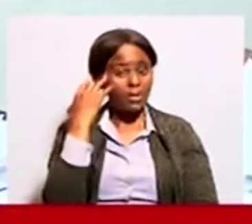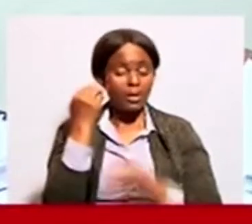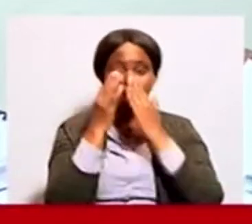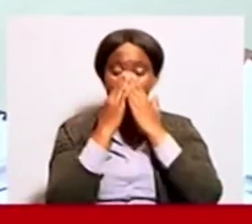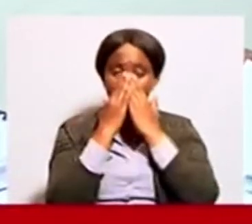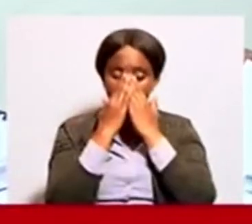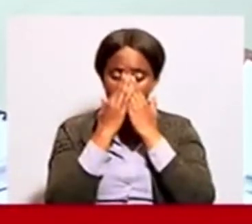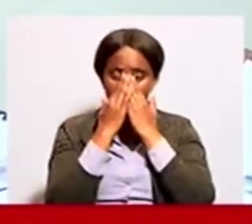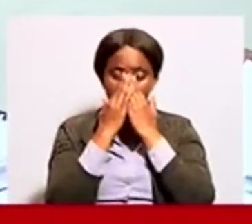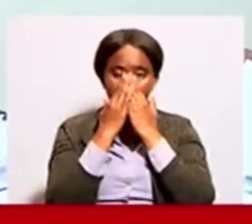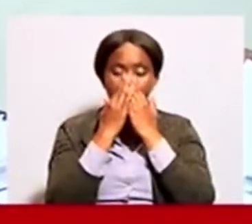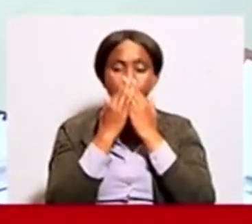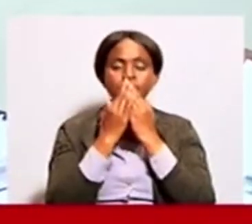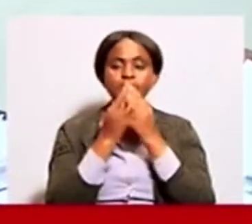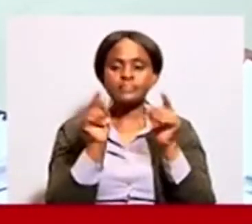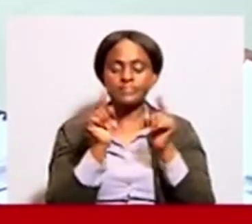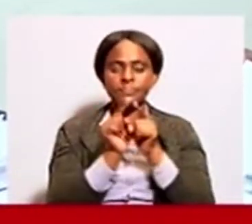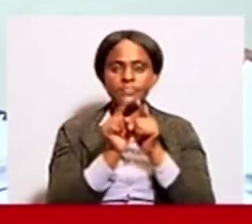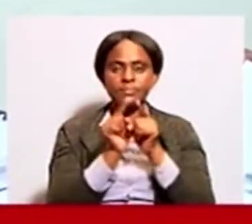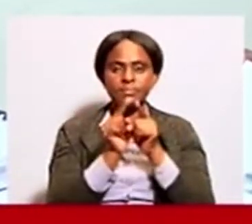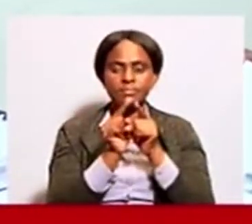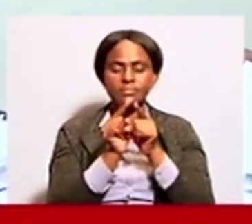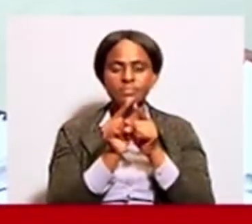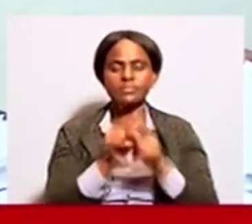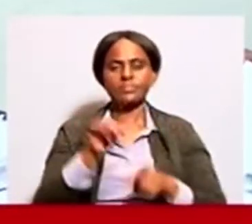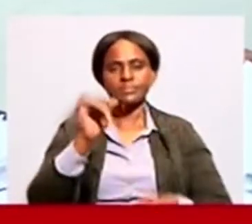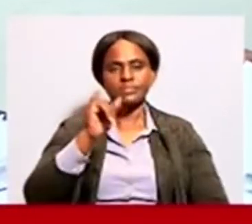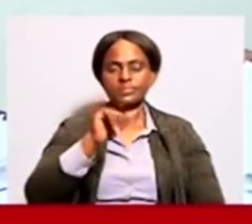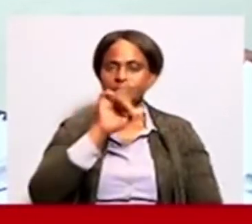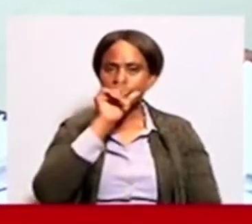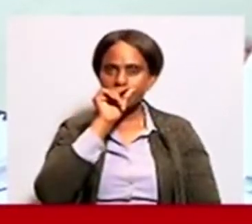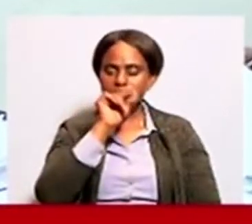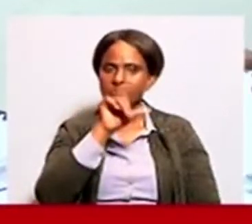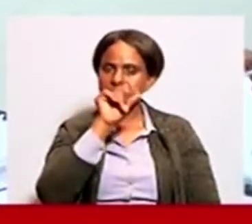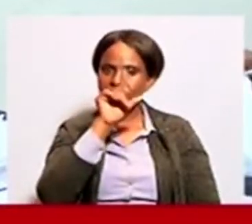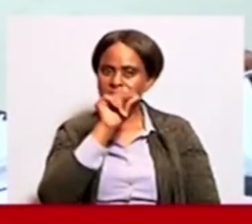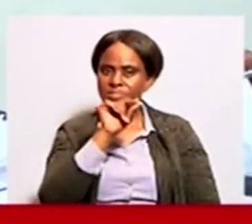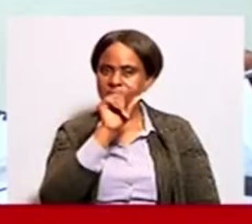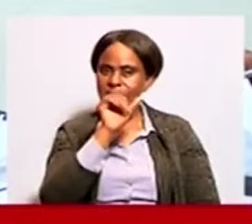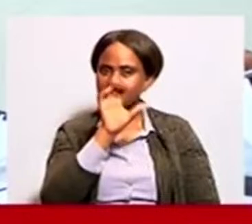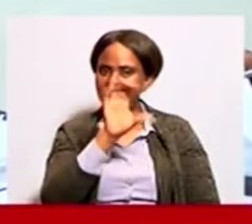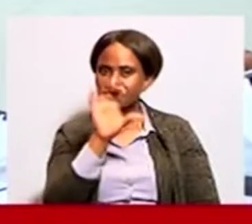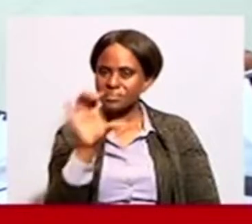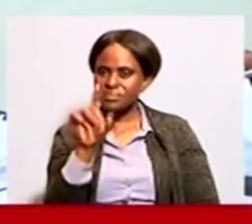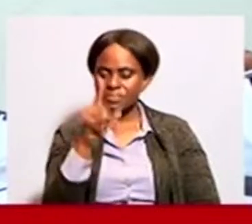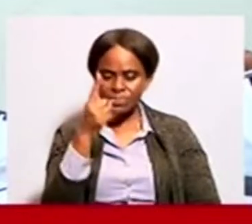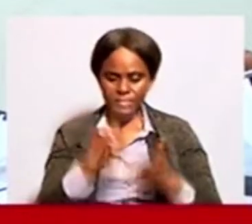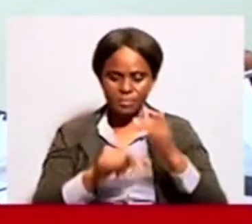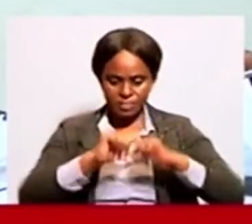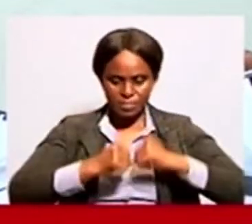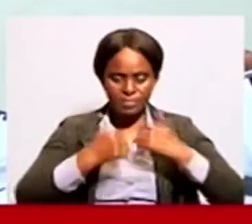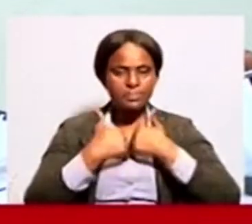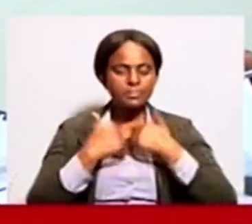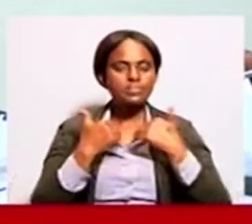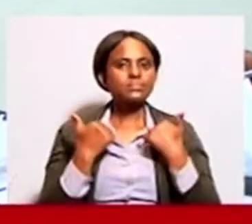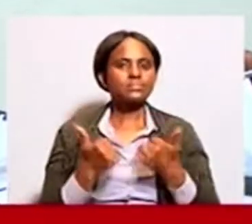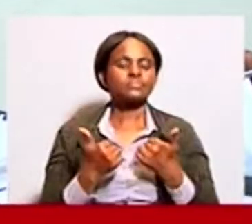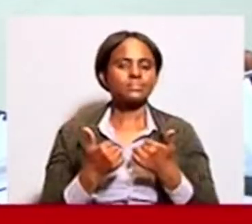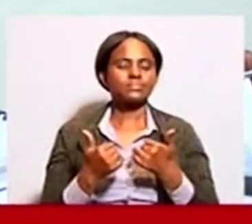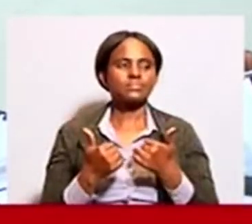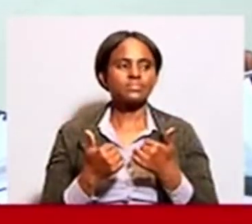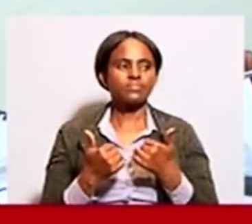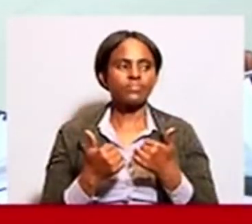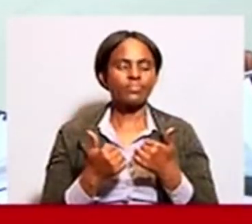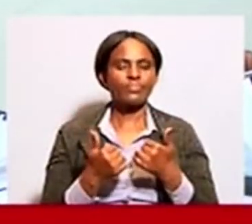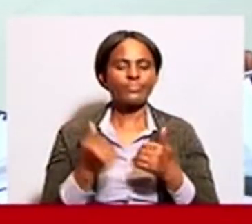somewhere. Livingston, yeah, no, Livingston City Council, what we are getting now, something that